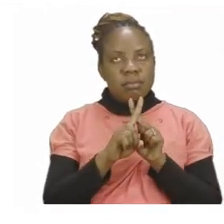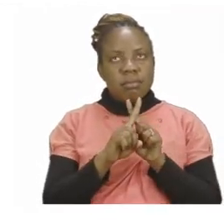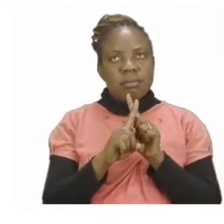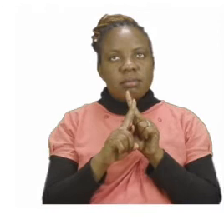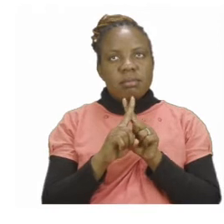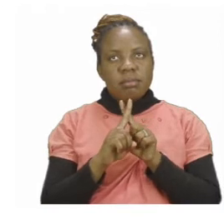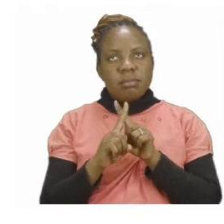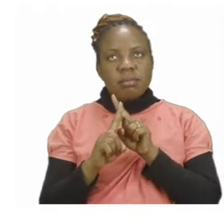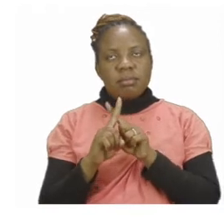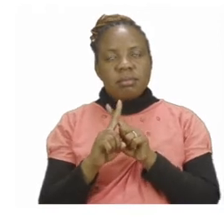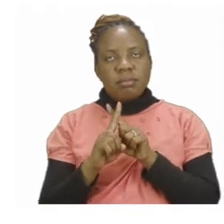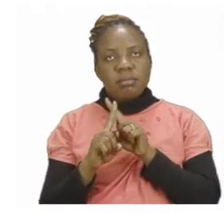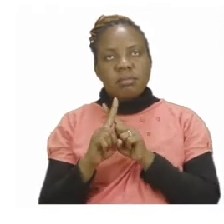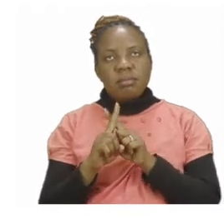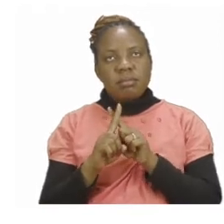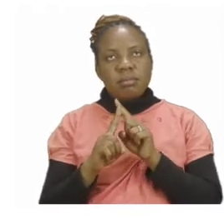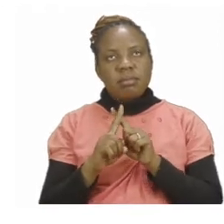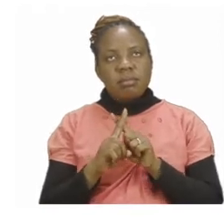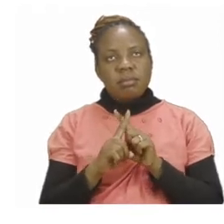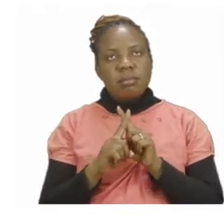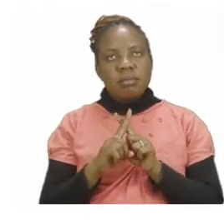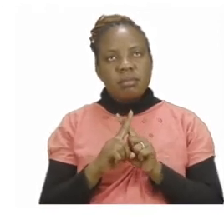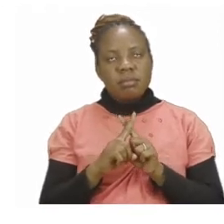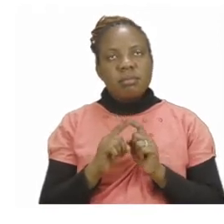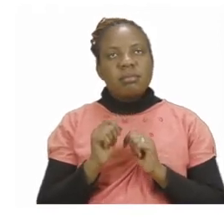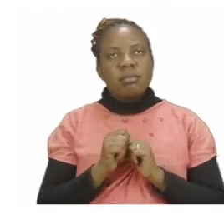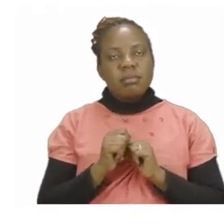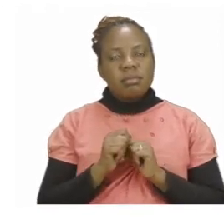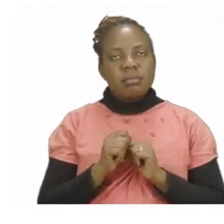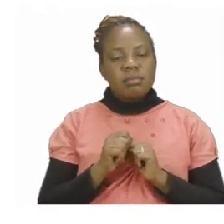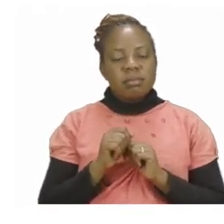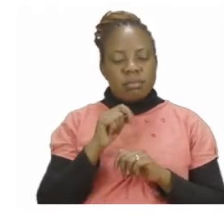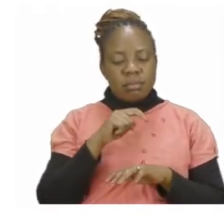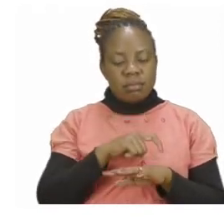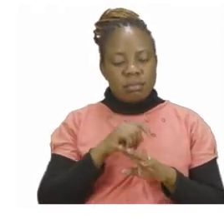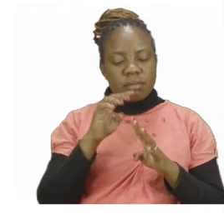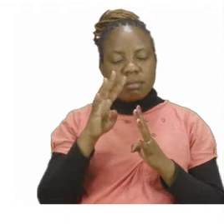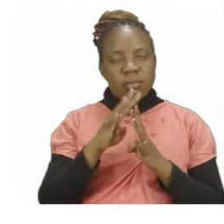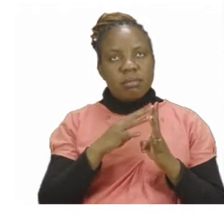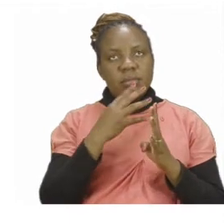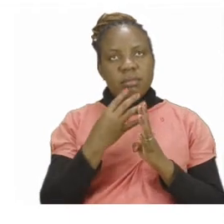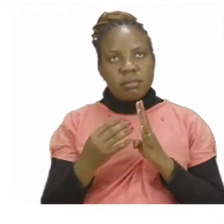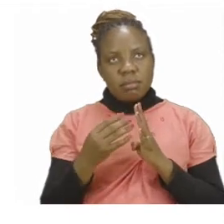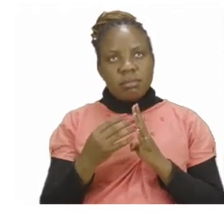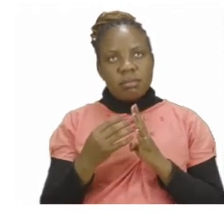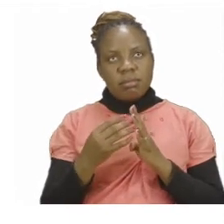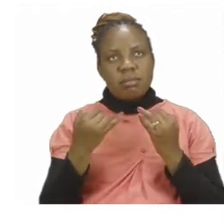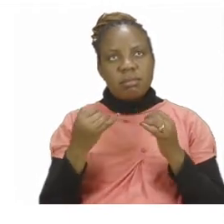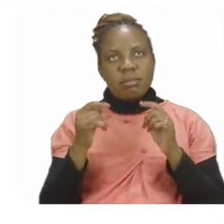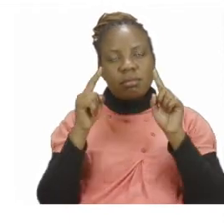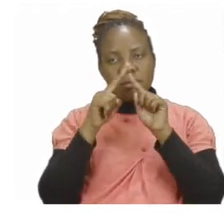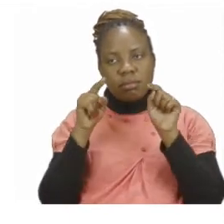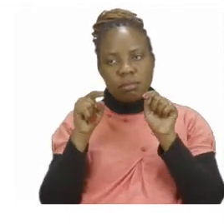multiplication. So here we have times tables. We have to fill in the blocks to complete